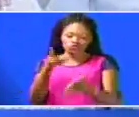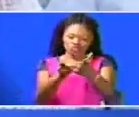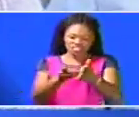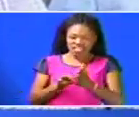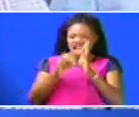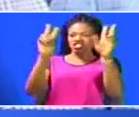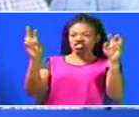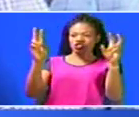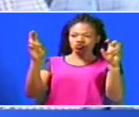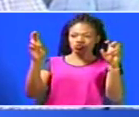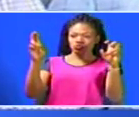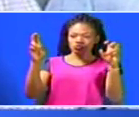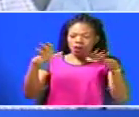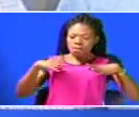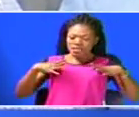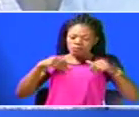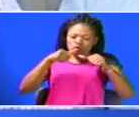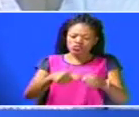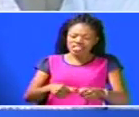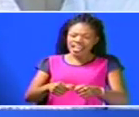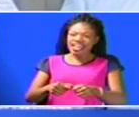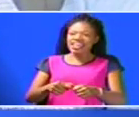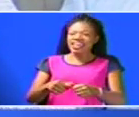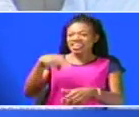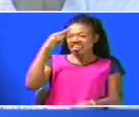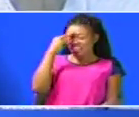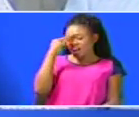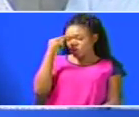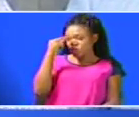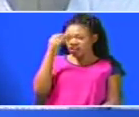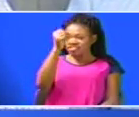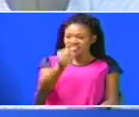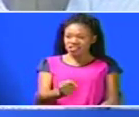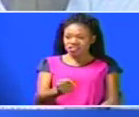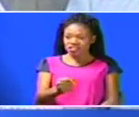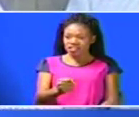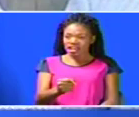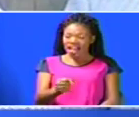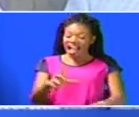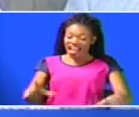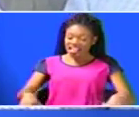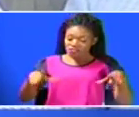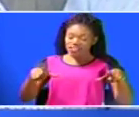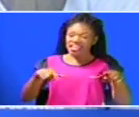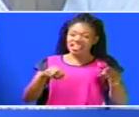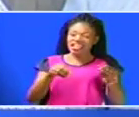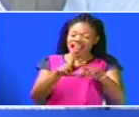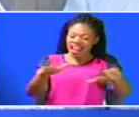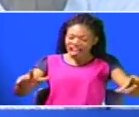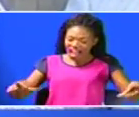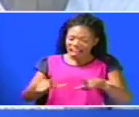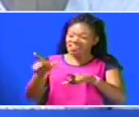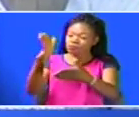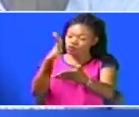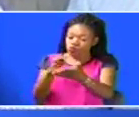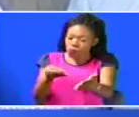hilo. People who live in Narok South are actually living in a trust land and they are genuine